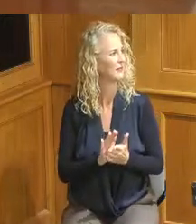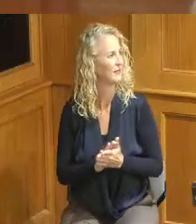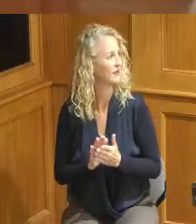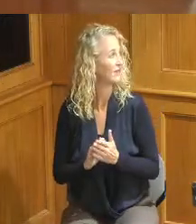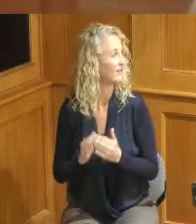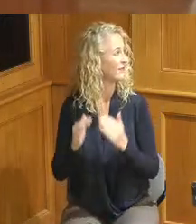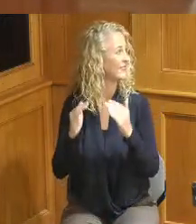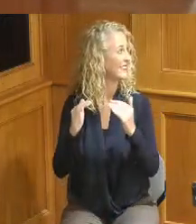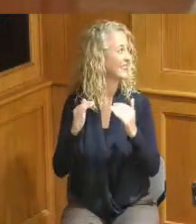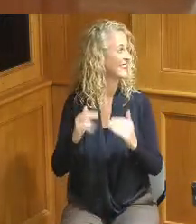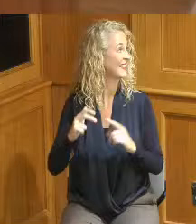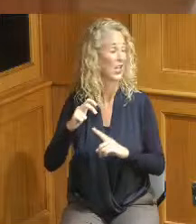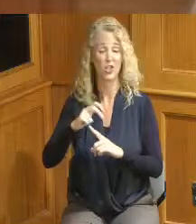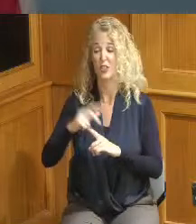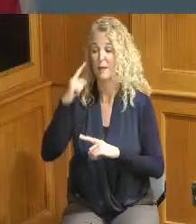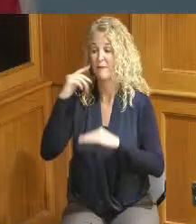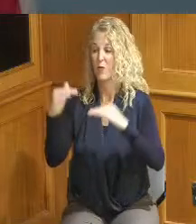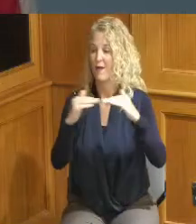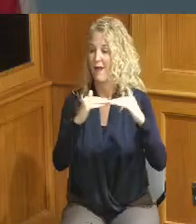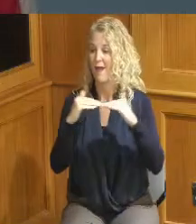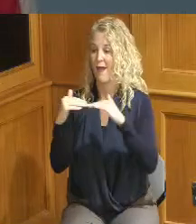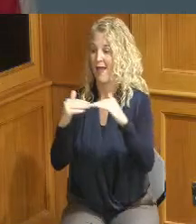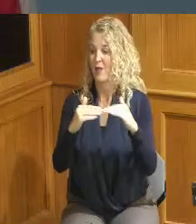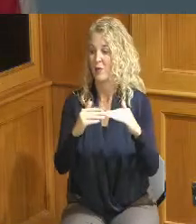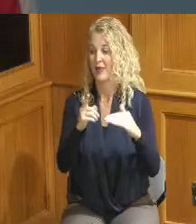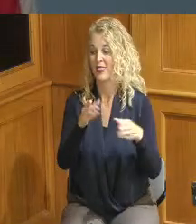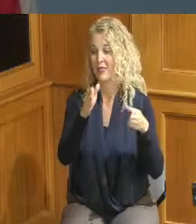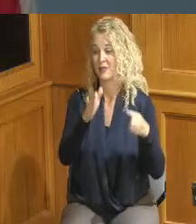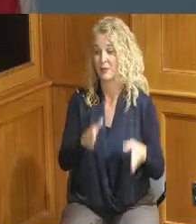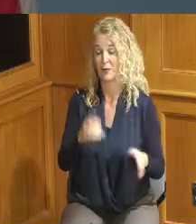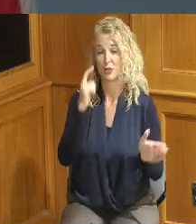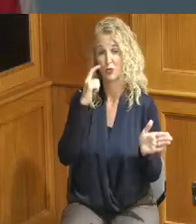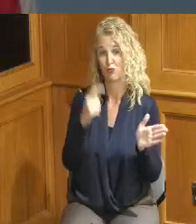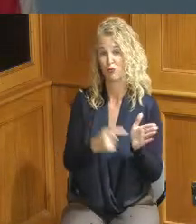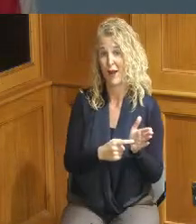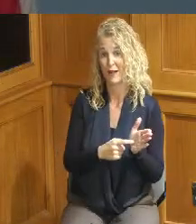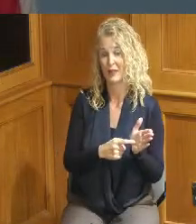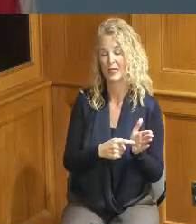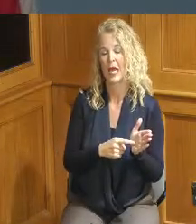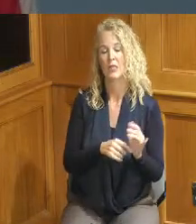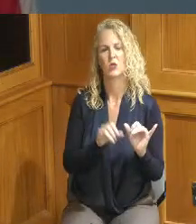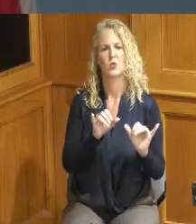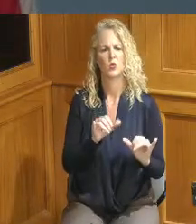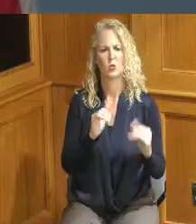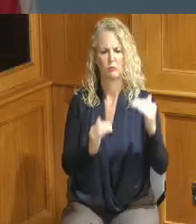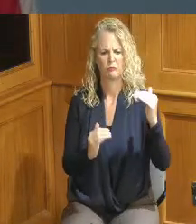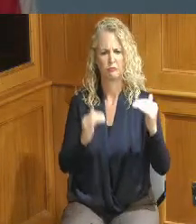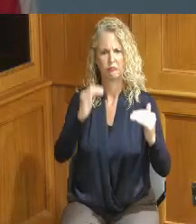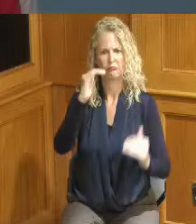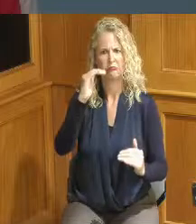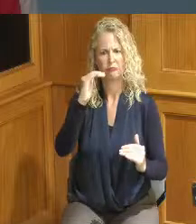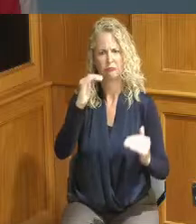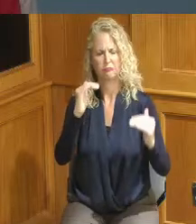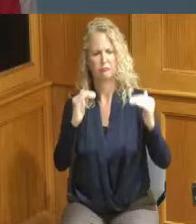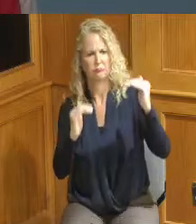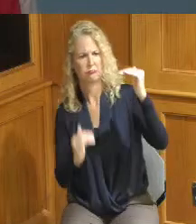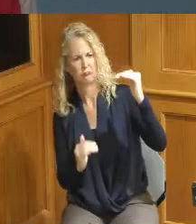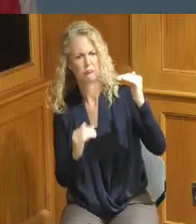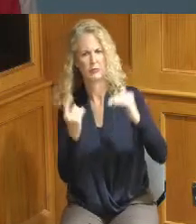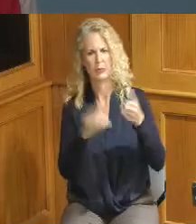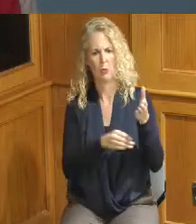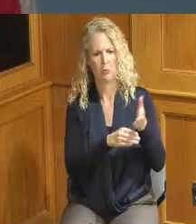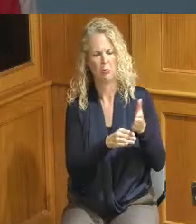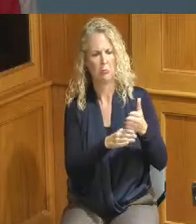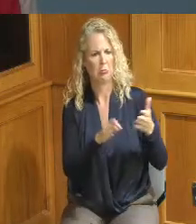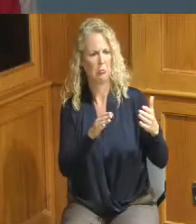Next is the Champion for Equity, an individual that recognizes and addresses the disadvantages of marginalized groups